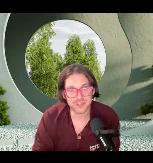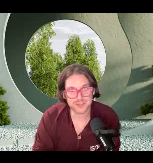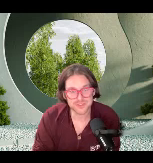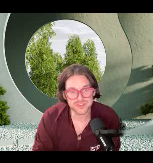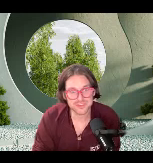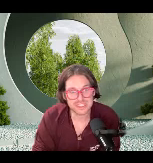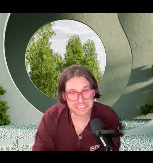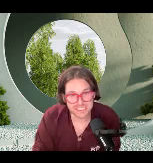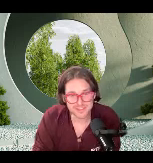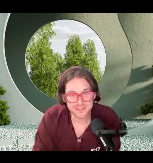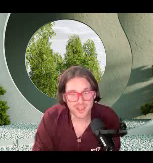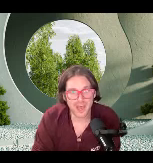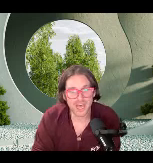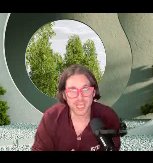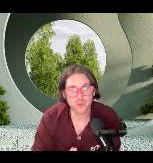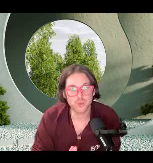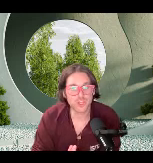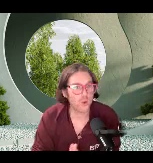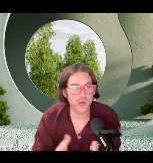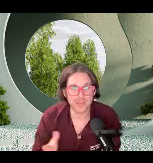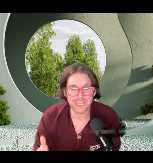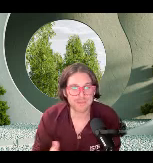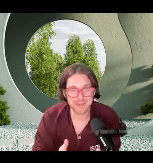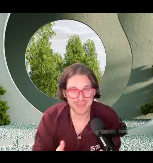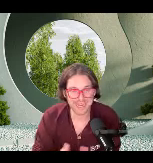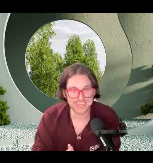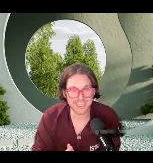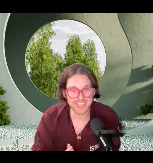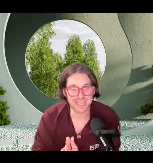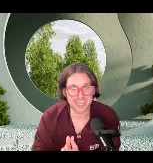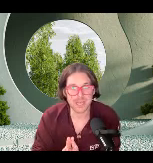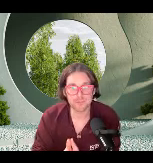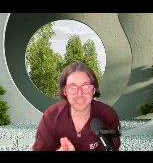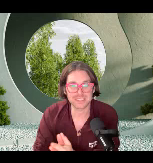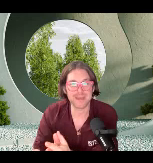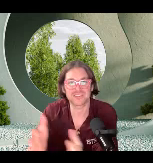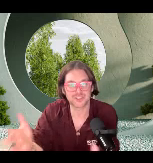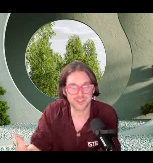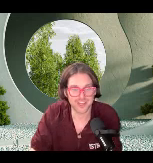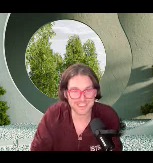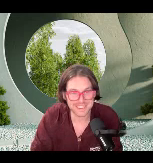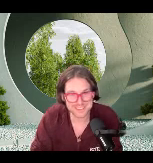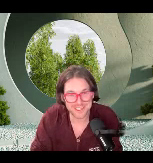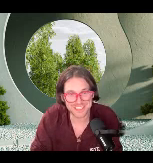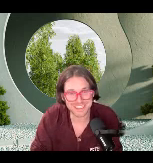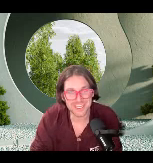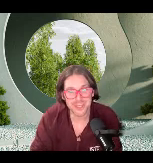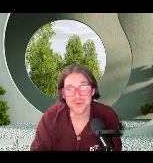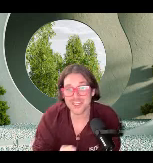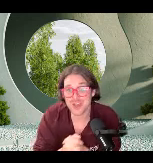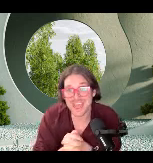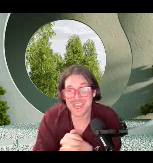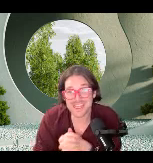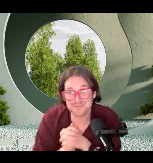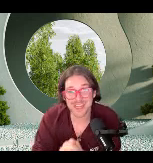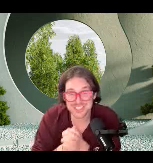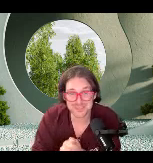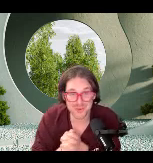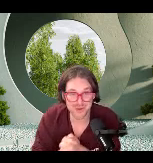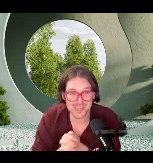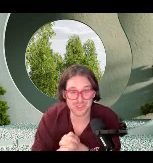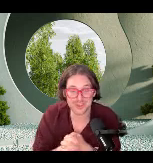those fears to ease. No one in my mind is a complete master of accessibility. We can try